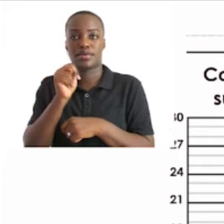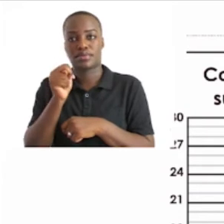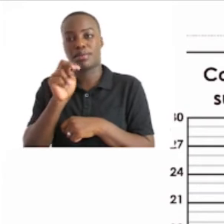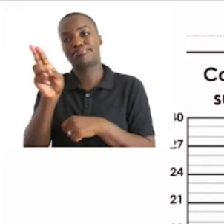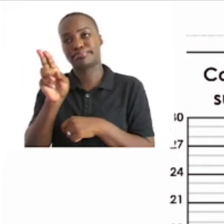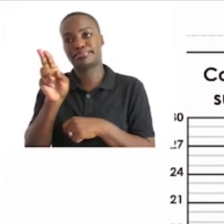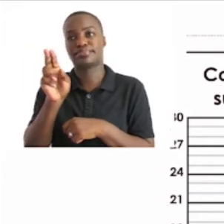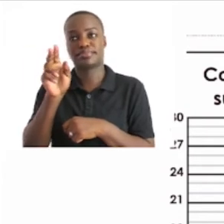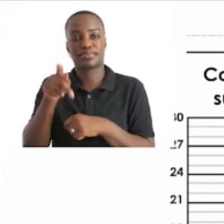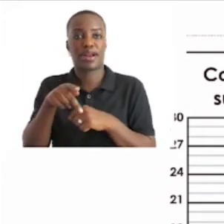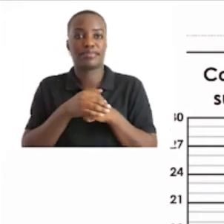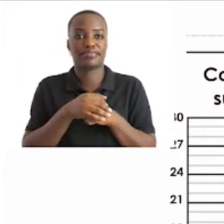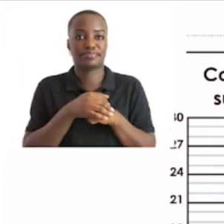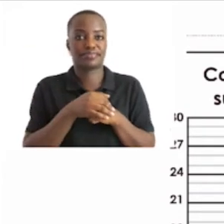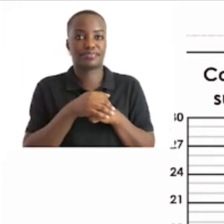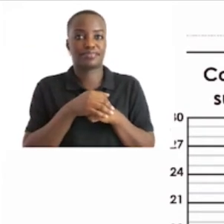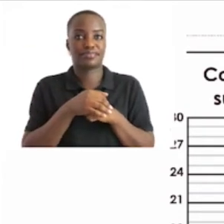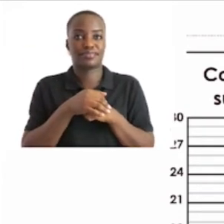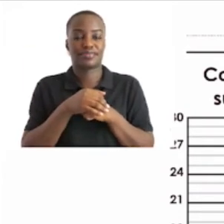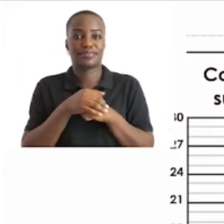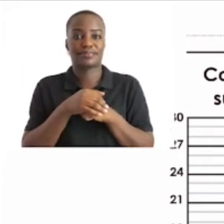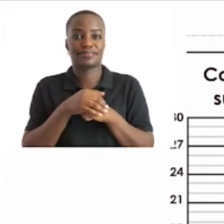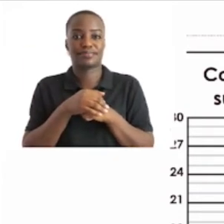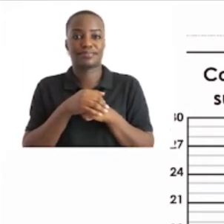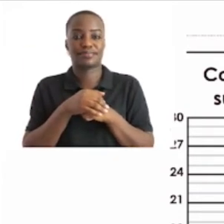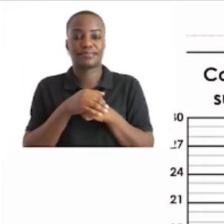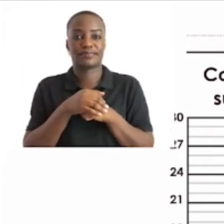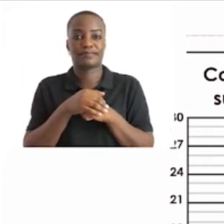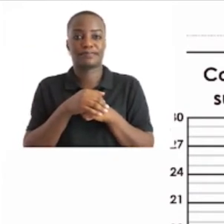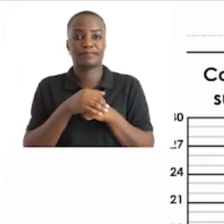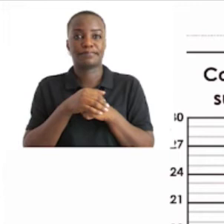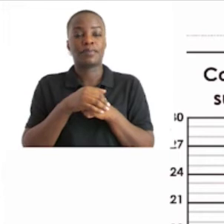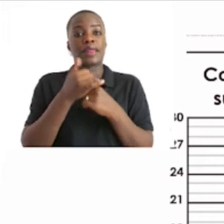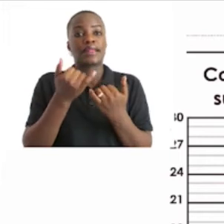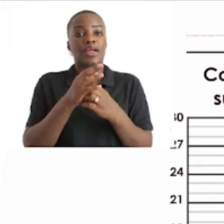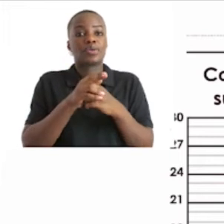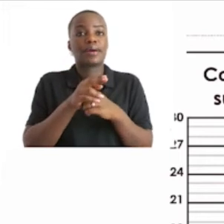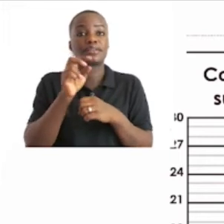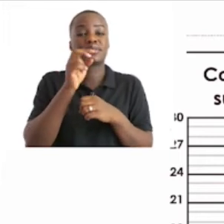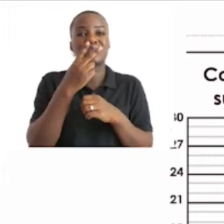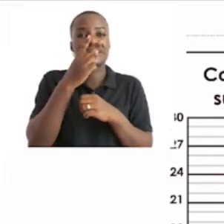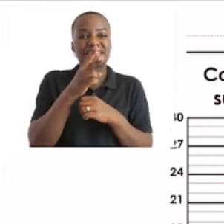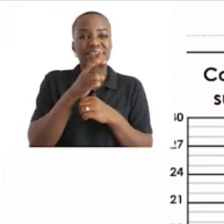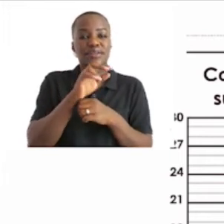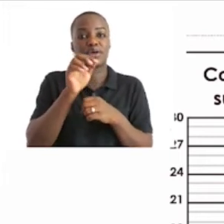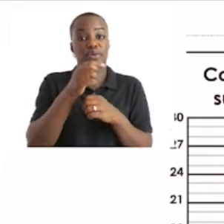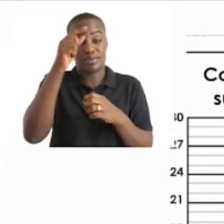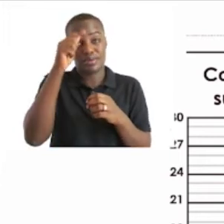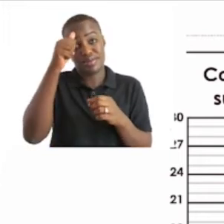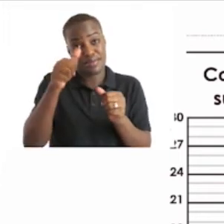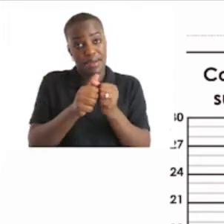to show the results of the following favorite subject survey. Use a different color for the bar